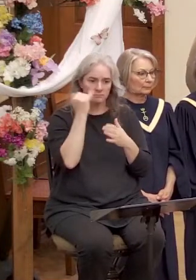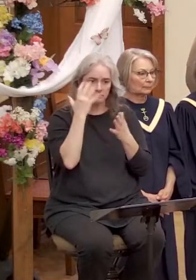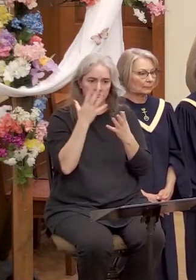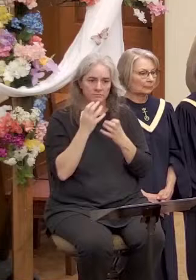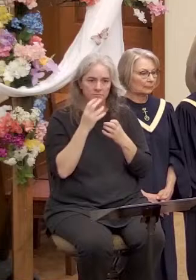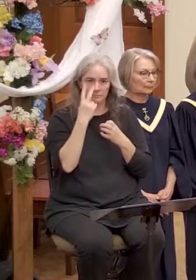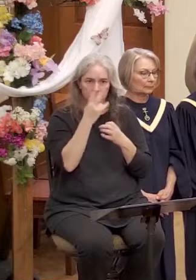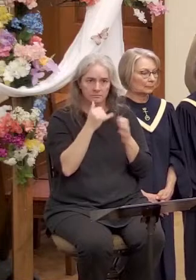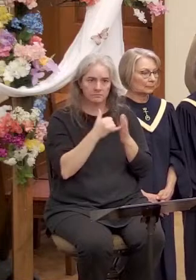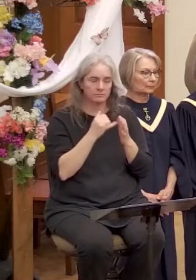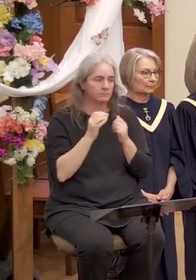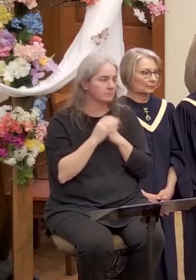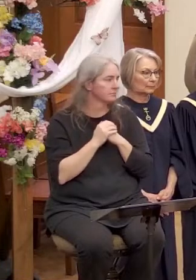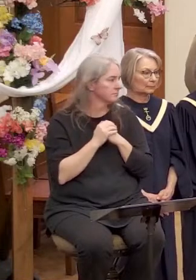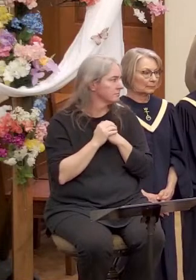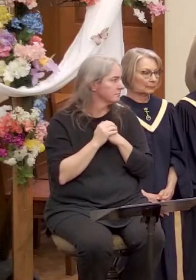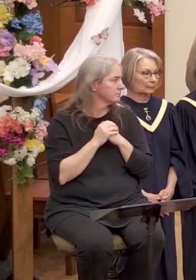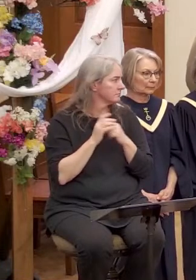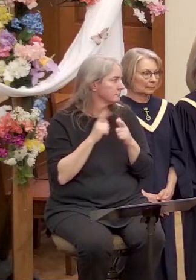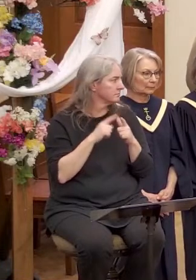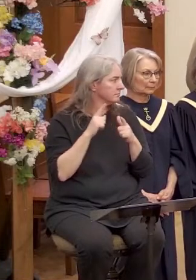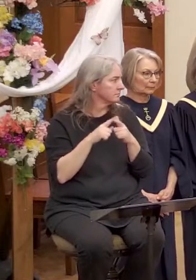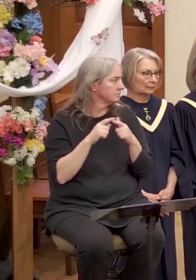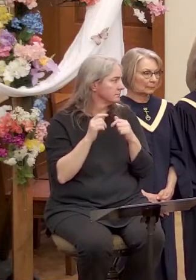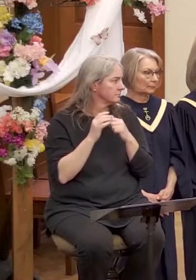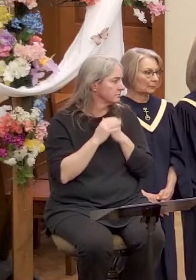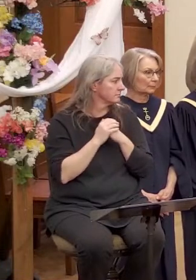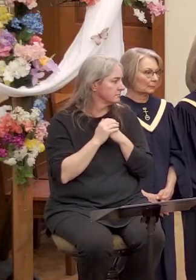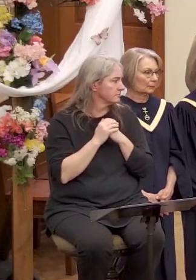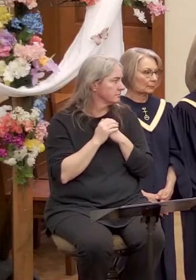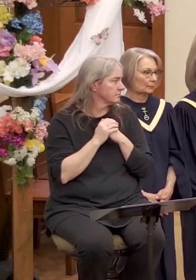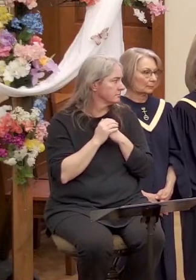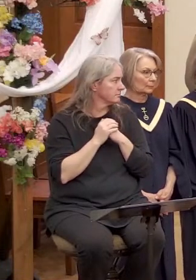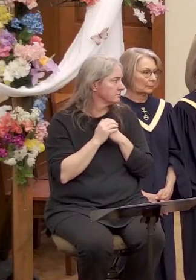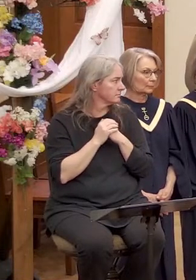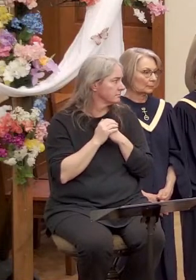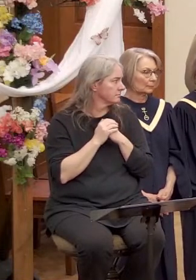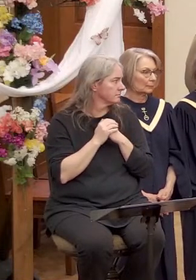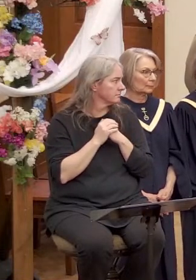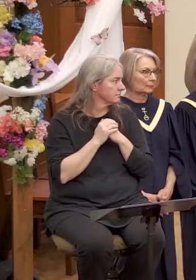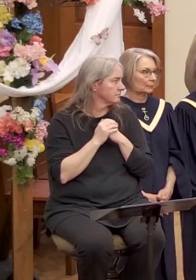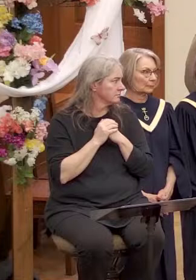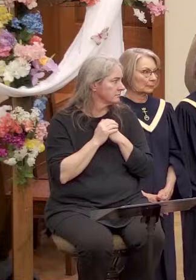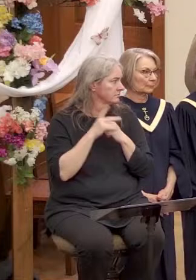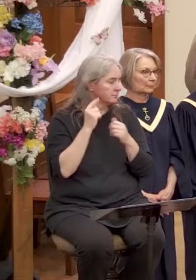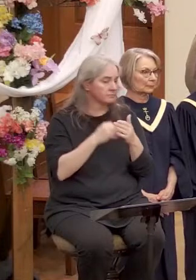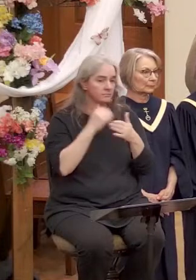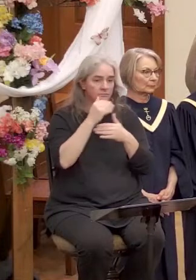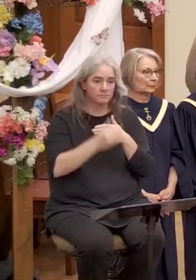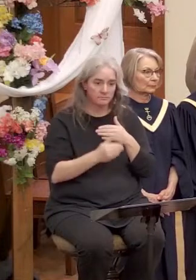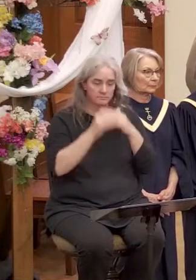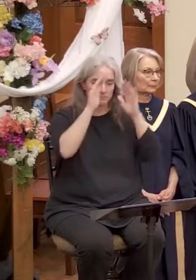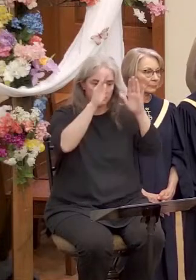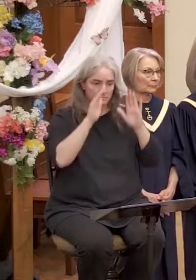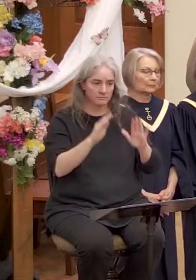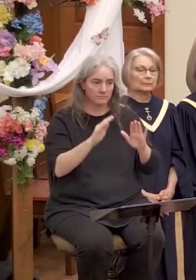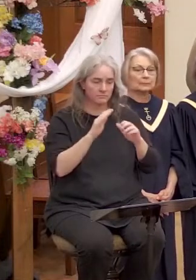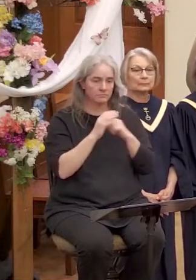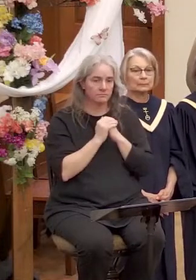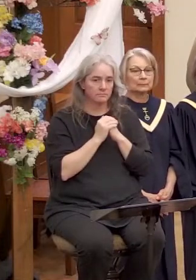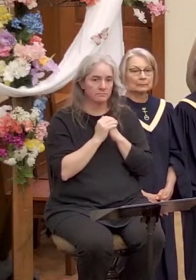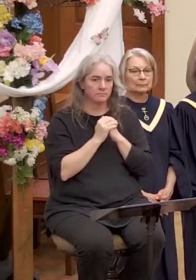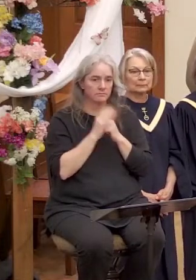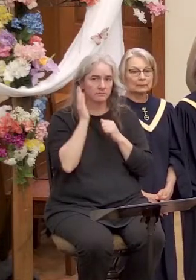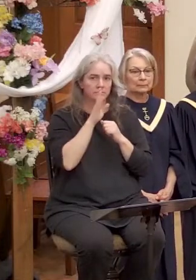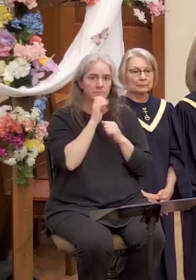and watch it. And then, if I get this right, the following Sunday is going to